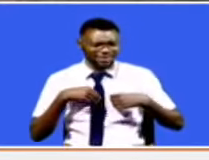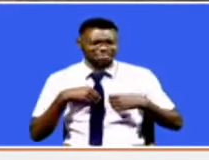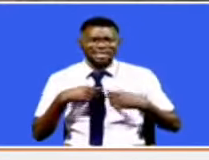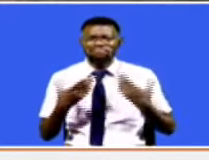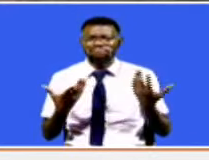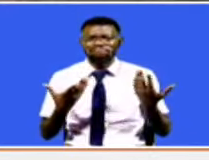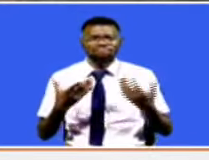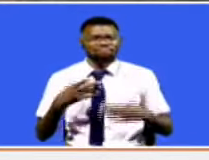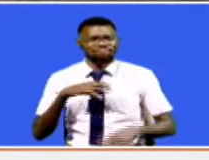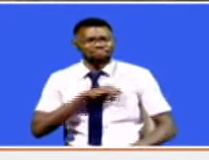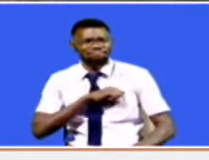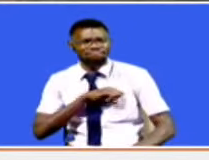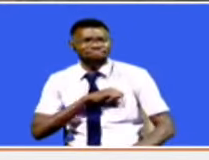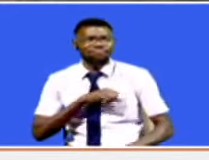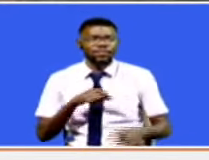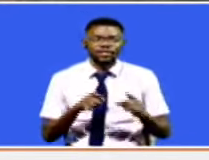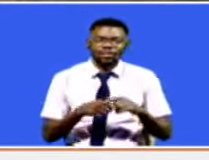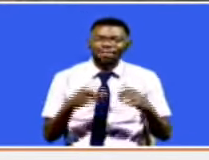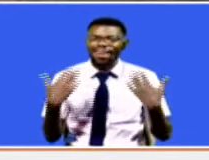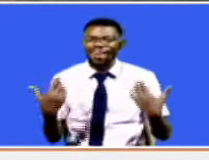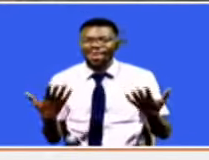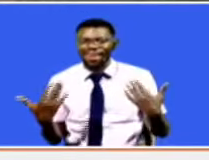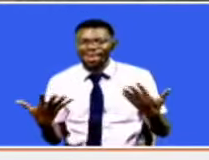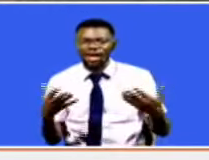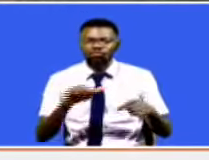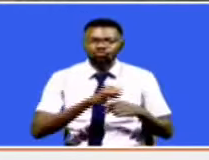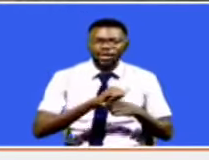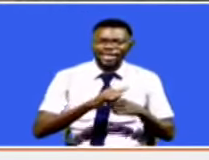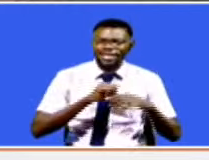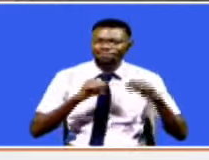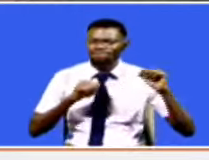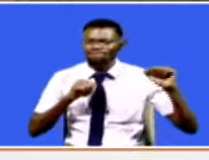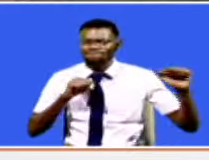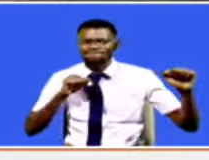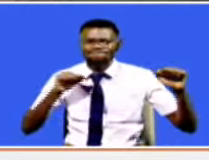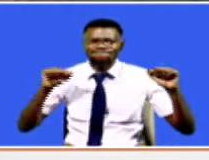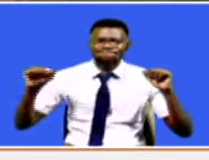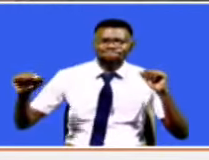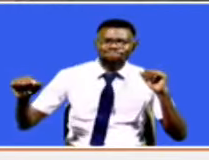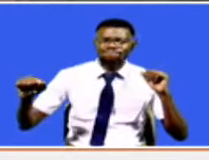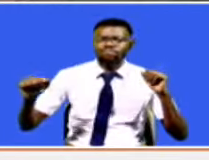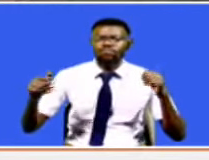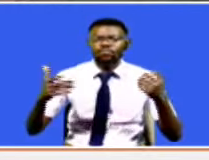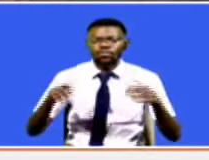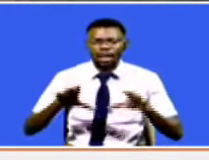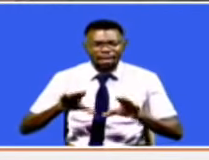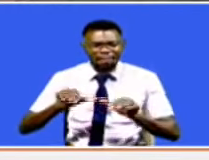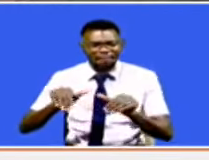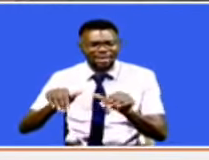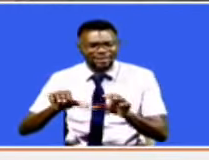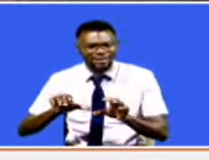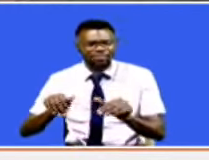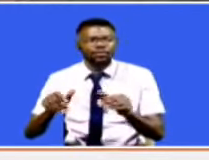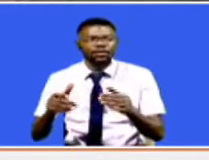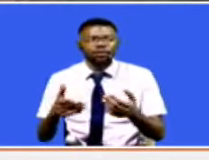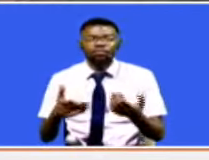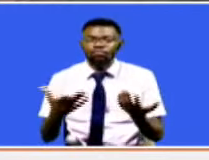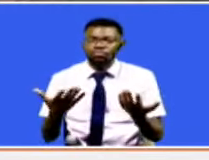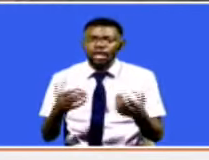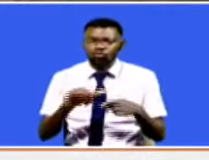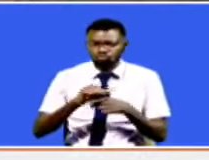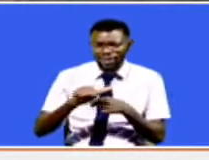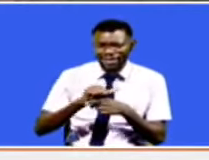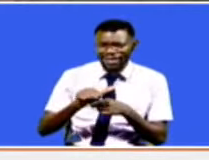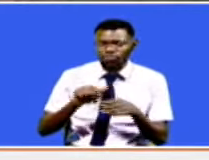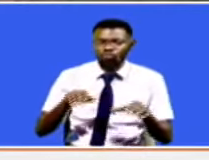After that, we'll do some light exercises, some stretches, some massages, a light warm-up, and just wait for the game